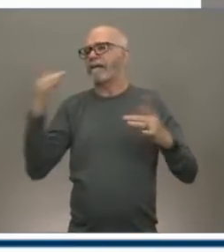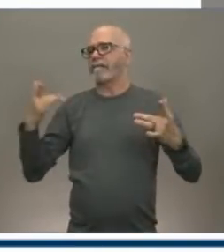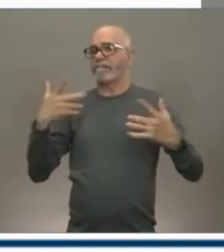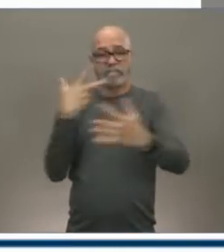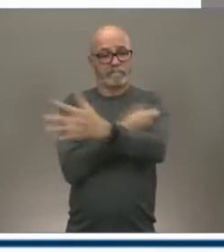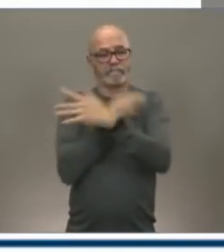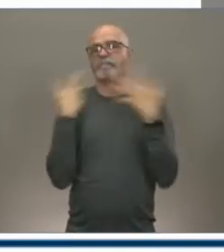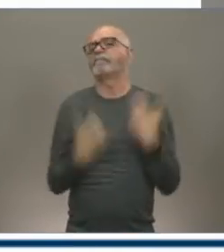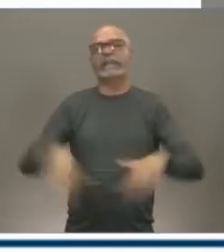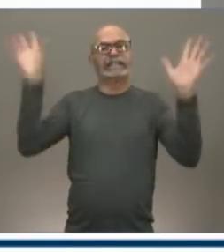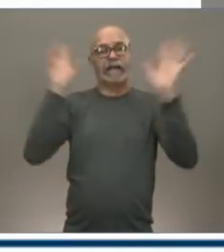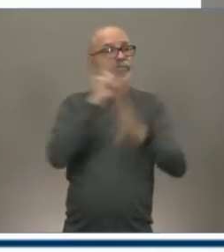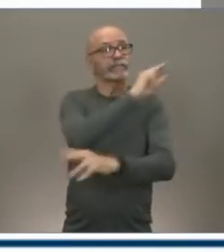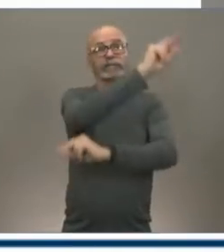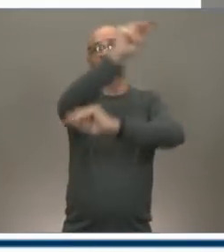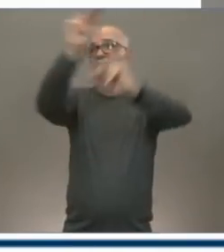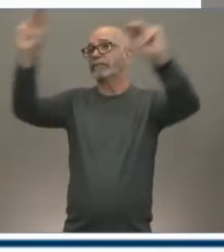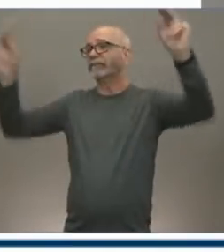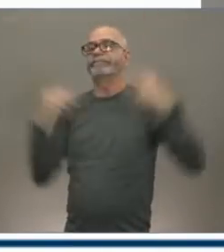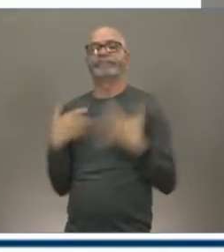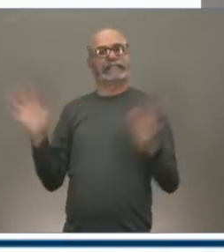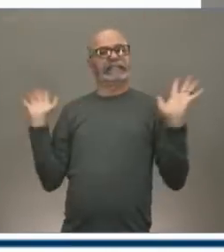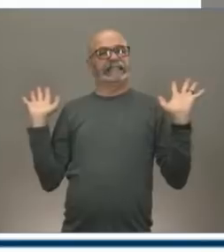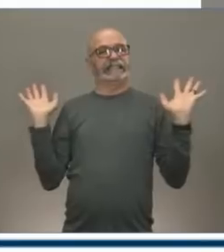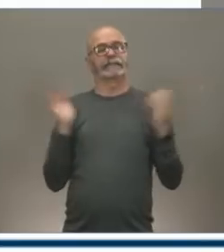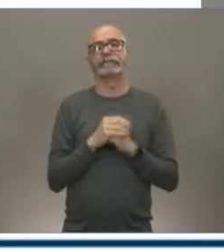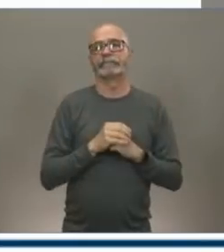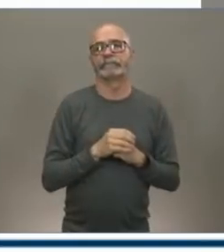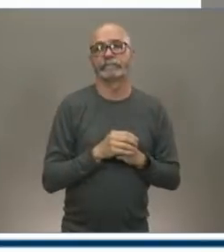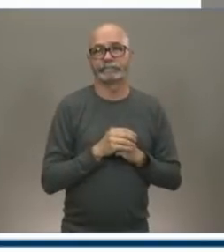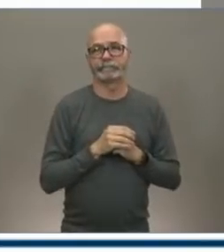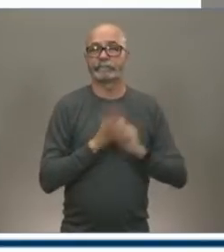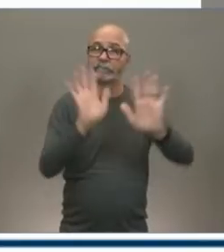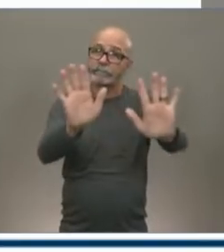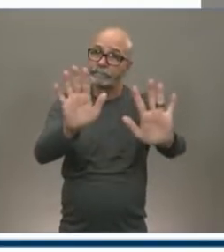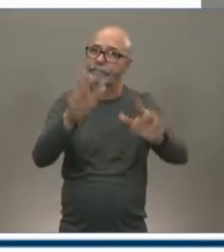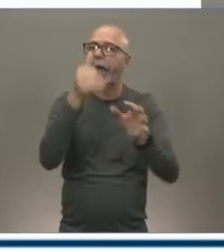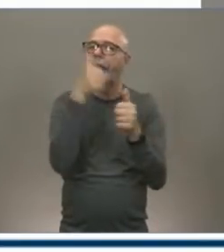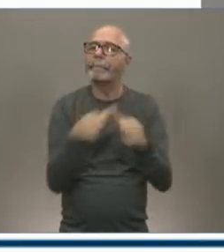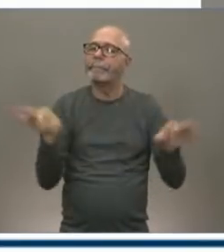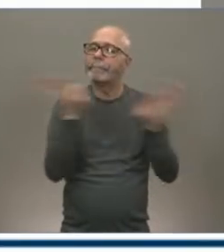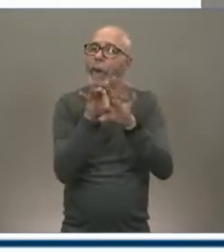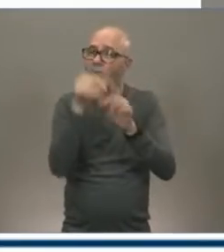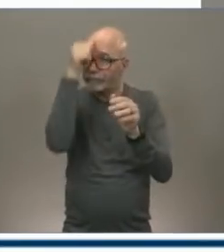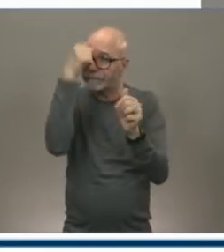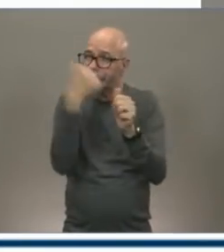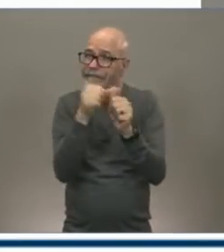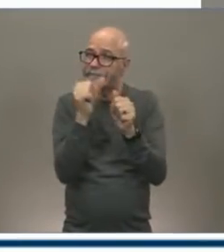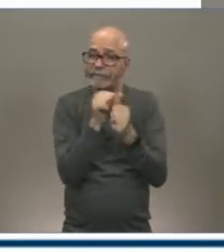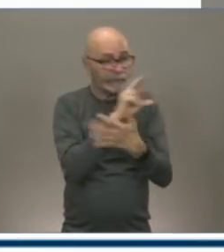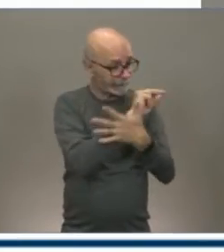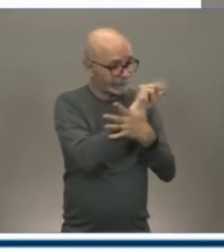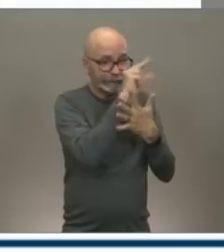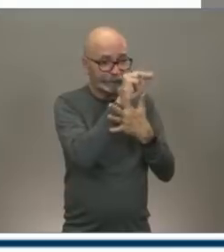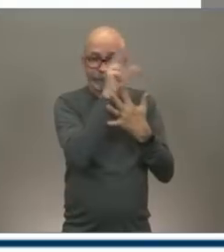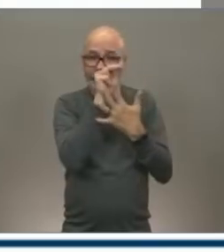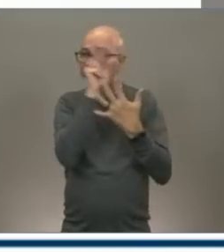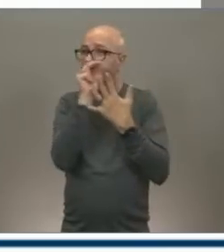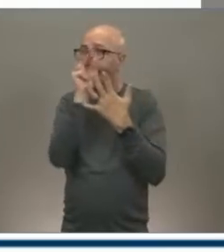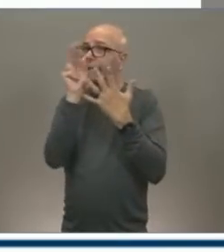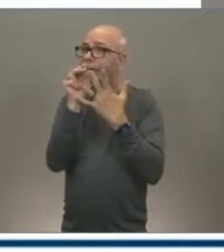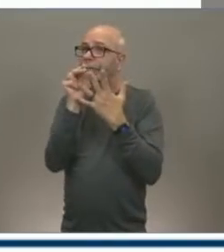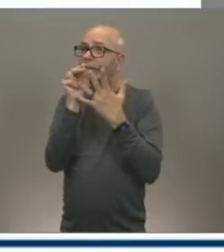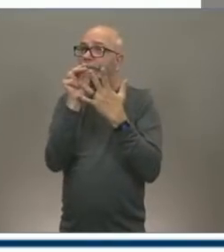COVID vaccine. So it's important to understand the time frame of this, and the Premier mentioned patience. It is going to take months, and we